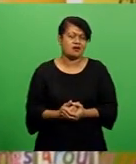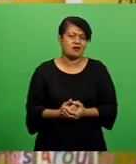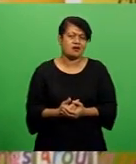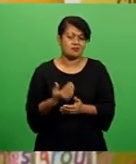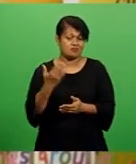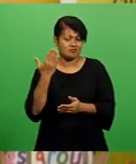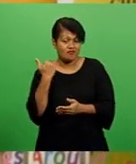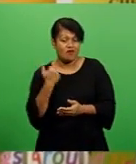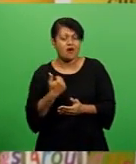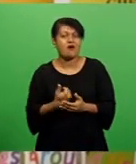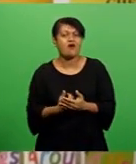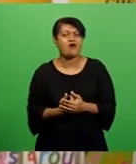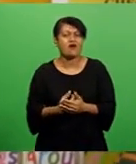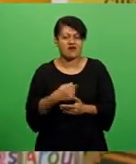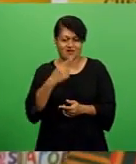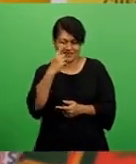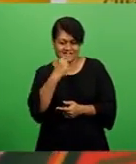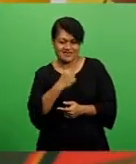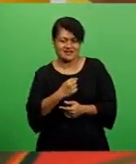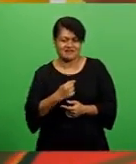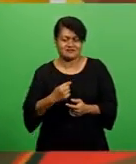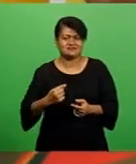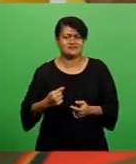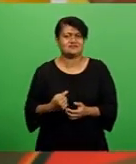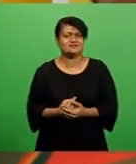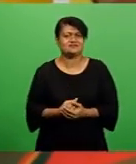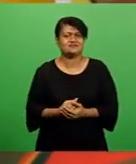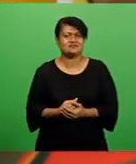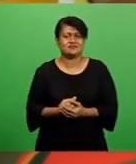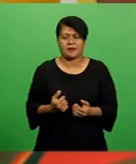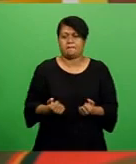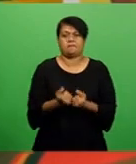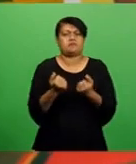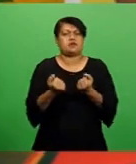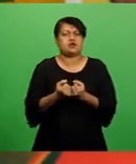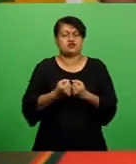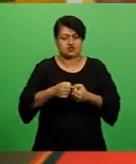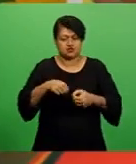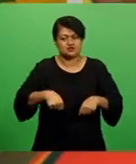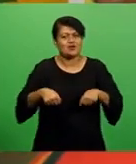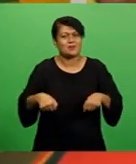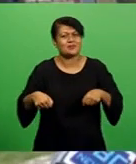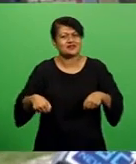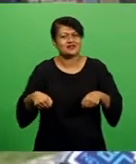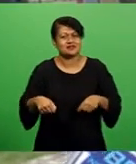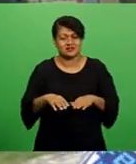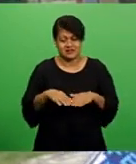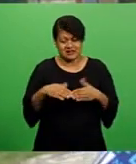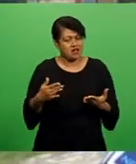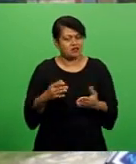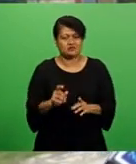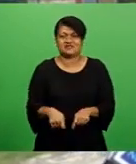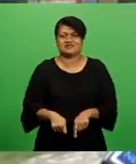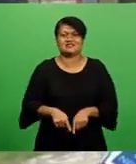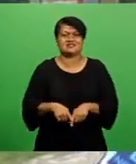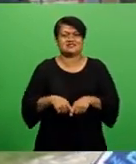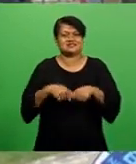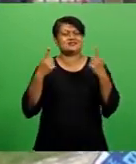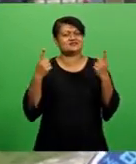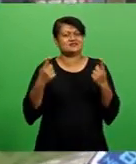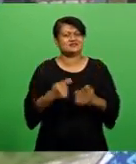you can do some plenty shopping like that. And this time it's very hard time. Going on our way to town